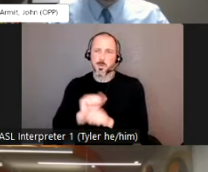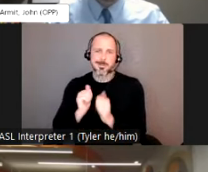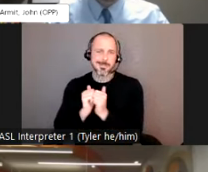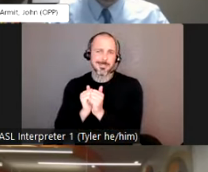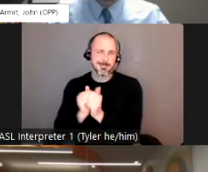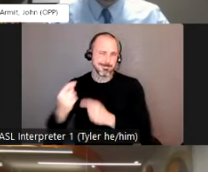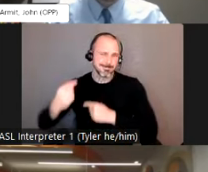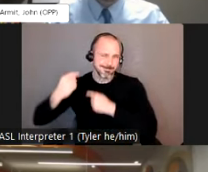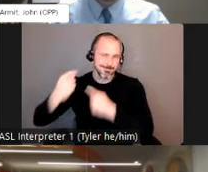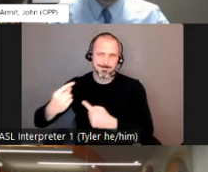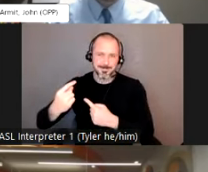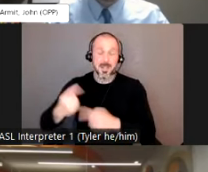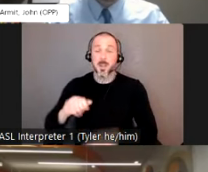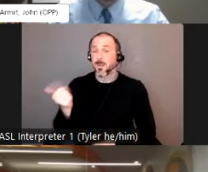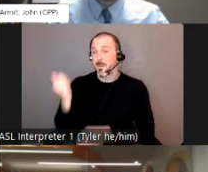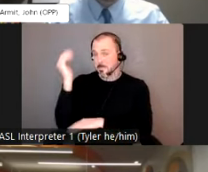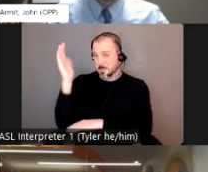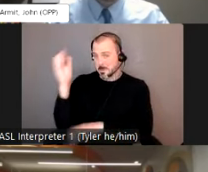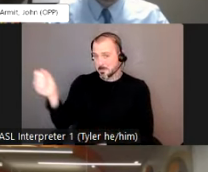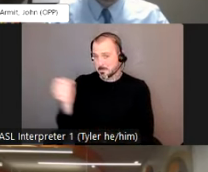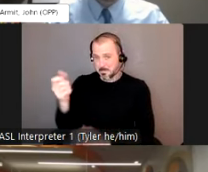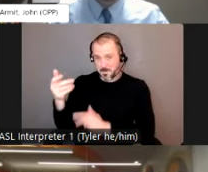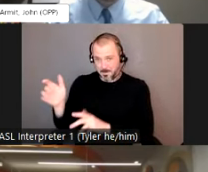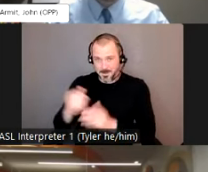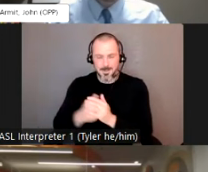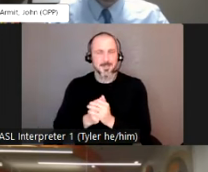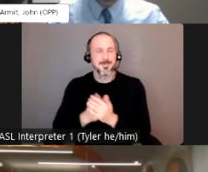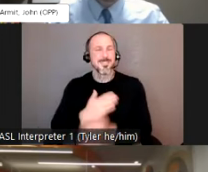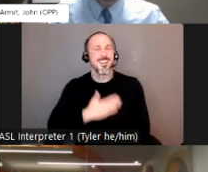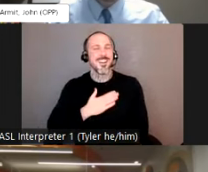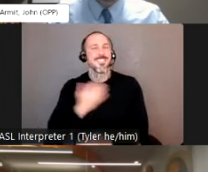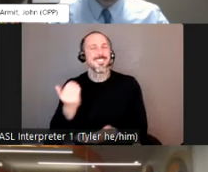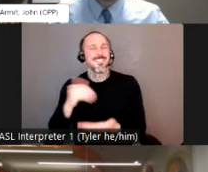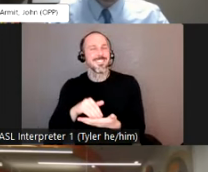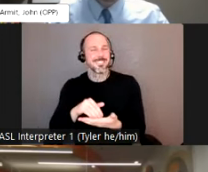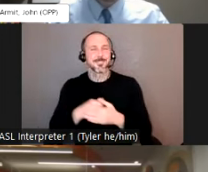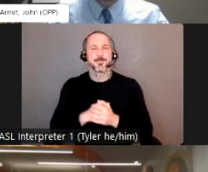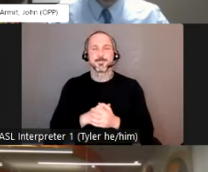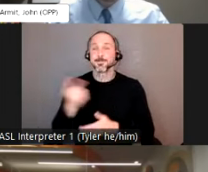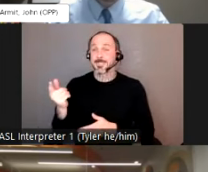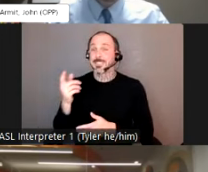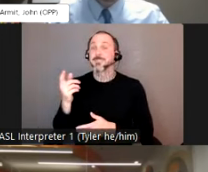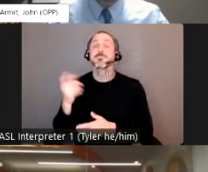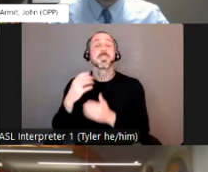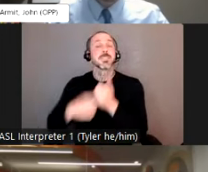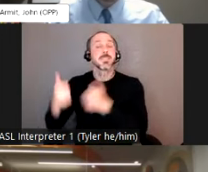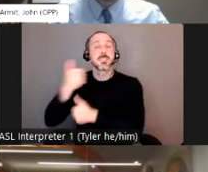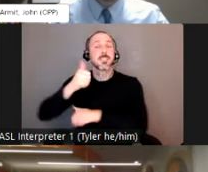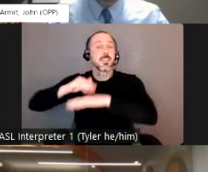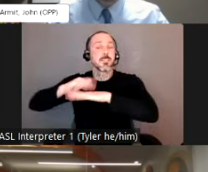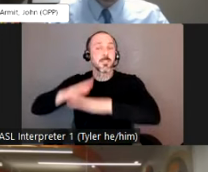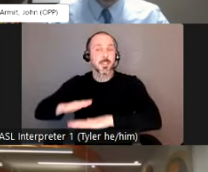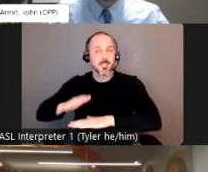so pleased that she was able to join today. Chris is a senior advisor and investment